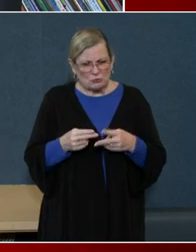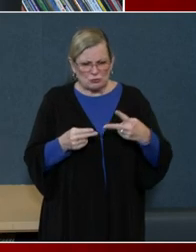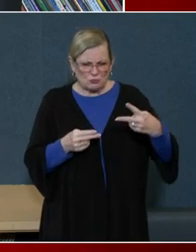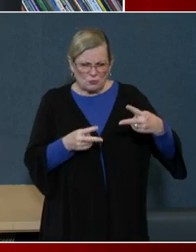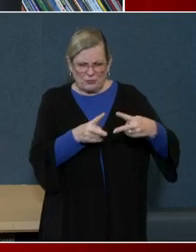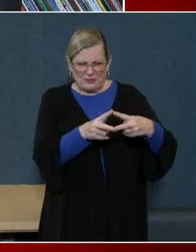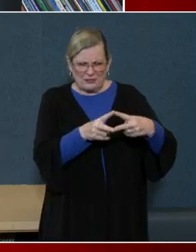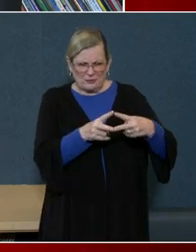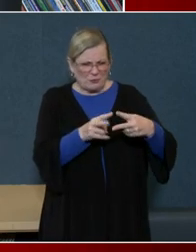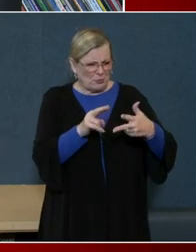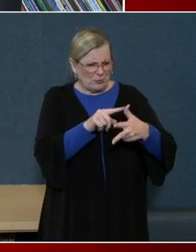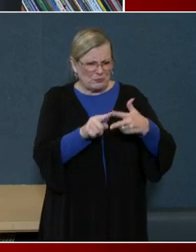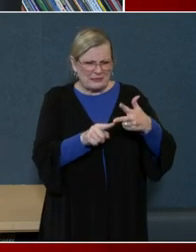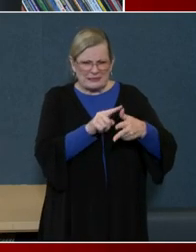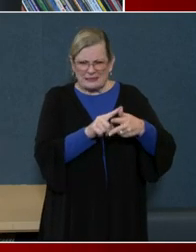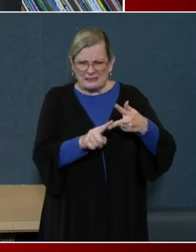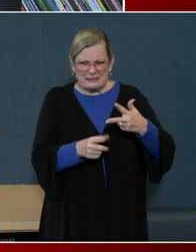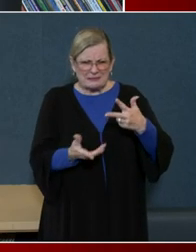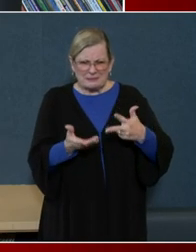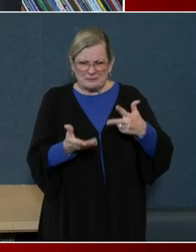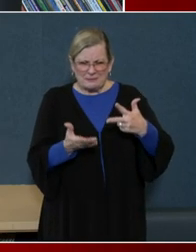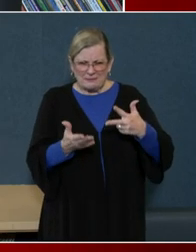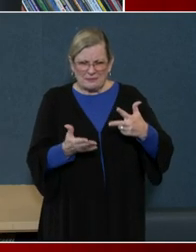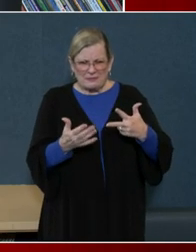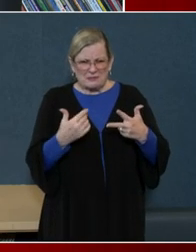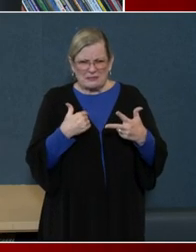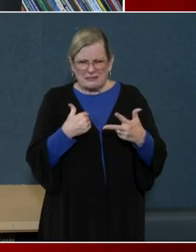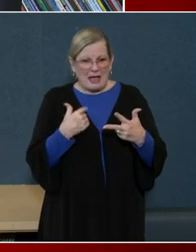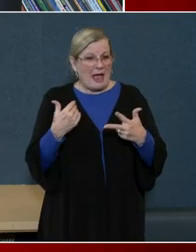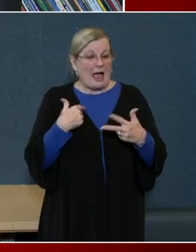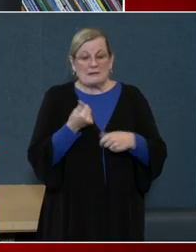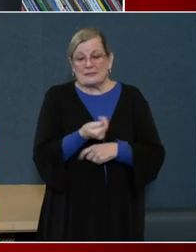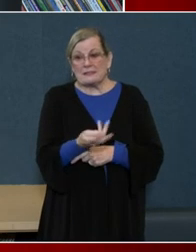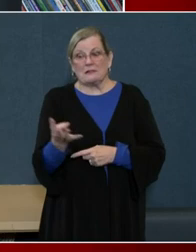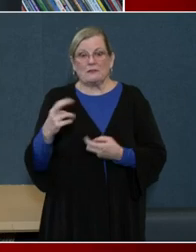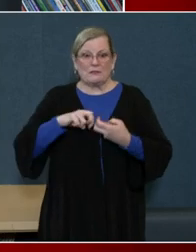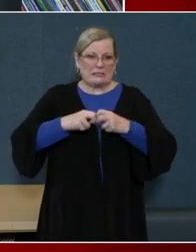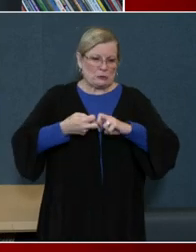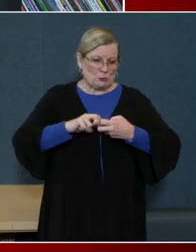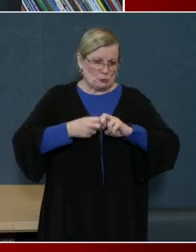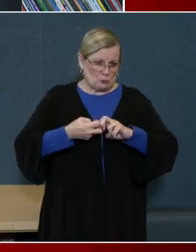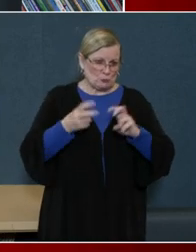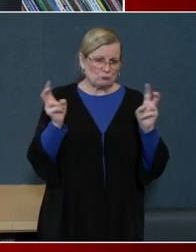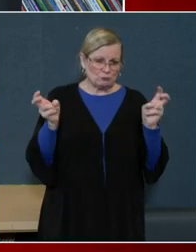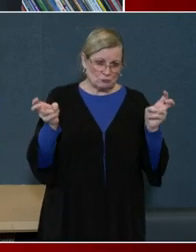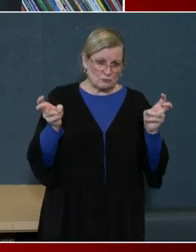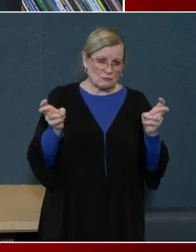Three deal with tenant, landlord-tenant issues. One of them has to do with